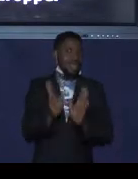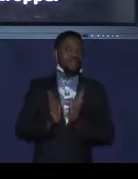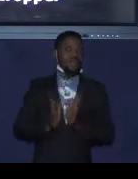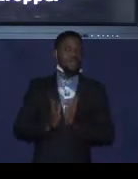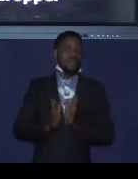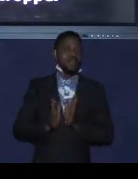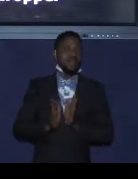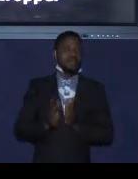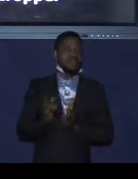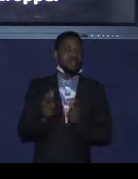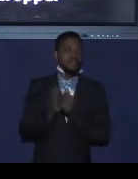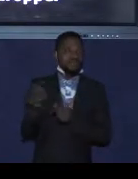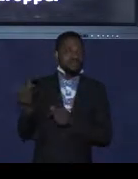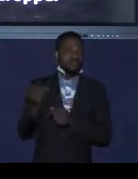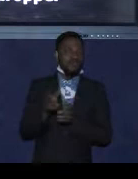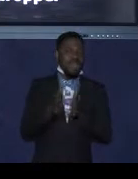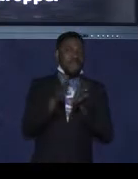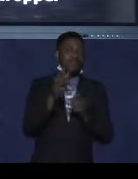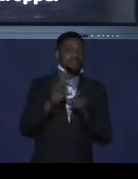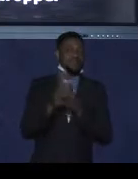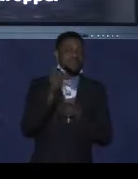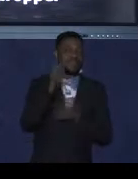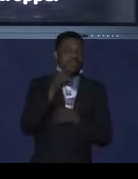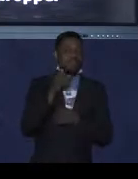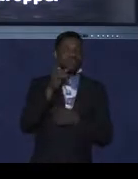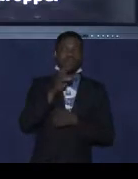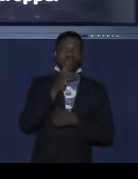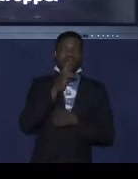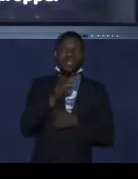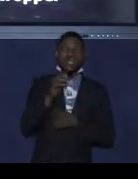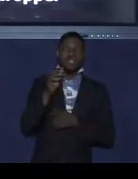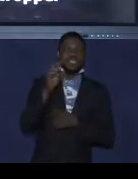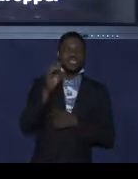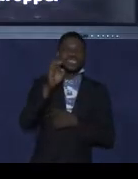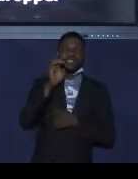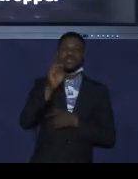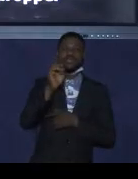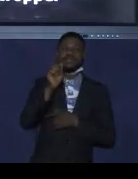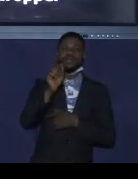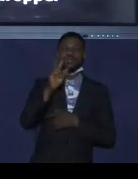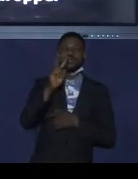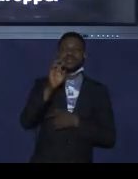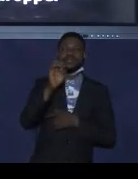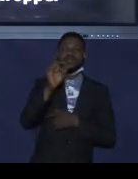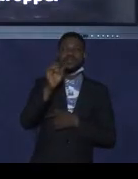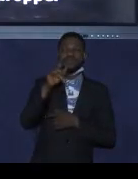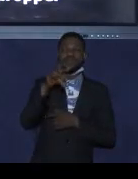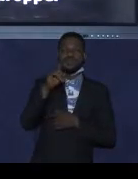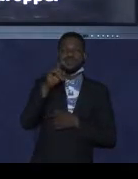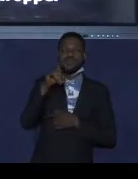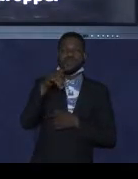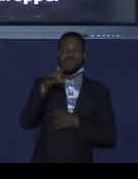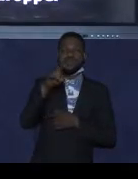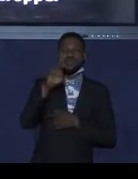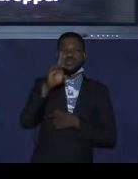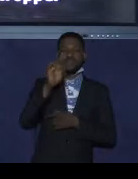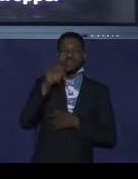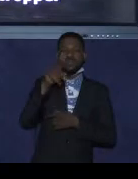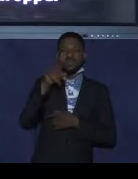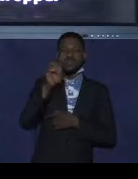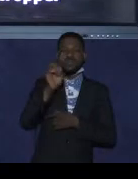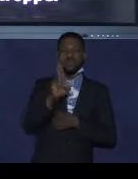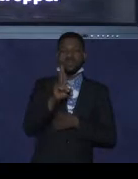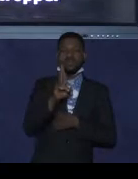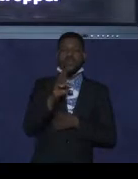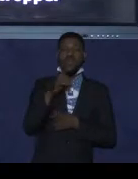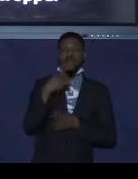of those people that are having the conversation. You are an eavesdropper. You eavesdrop. Yes, you are an eavesdropper. So